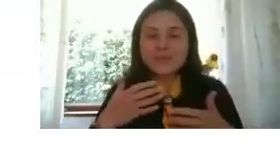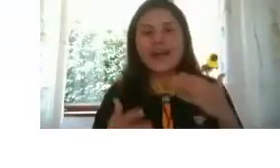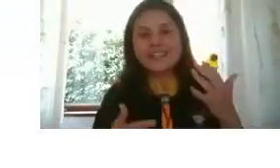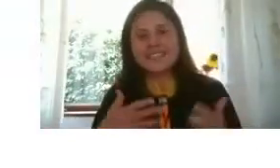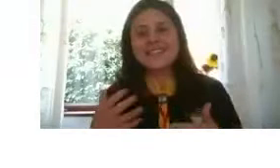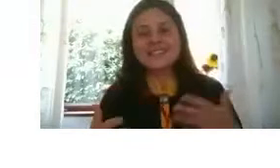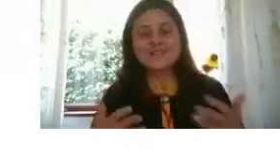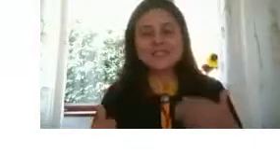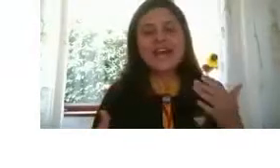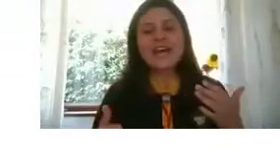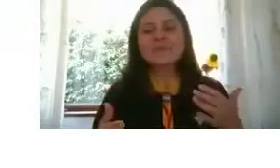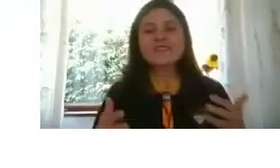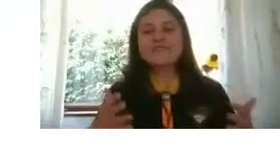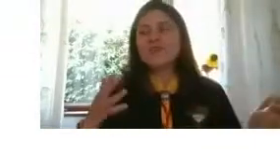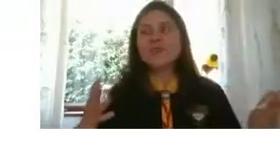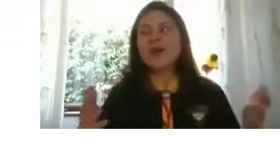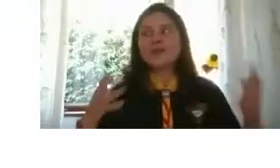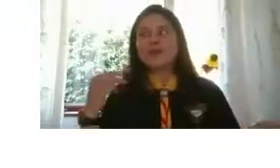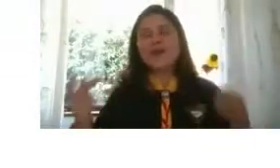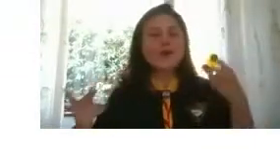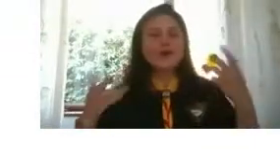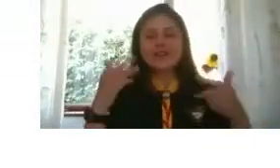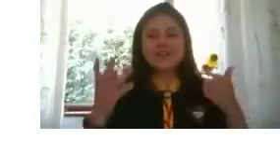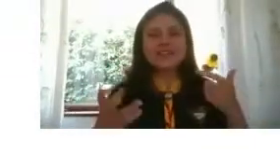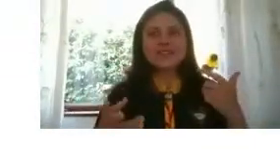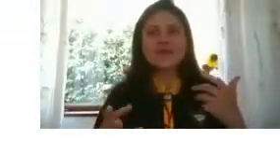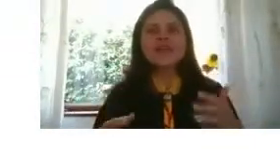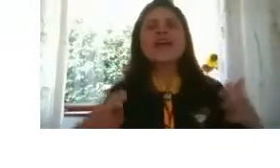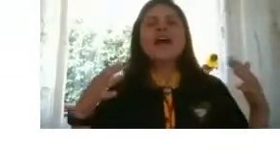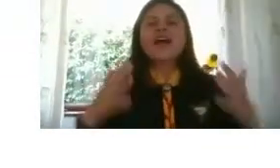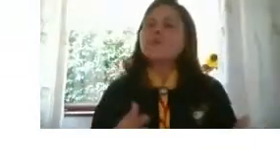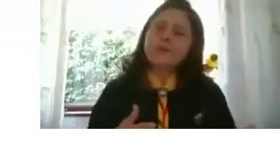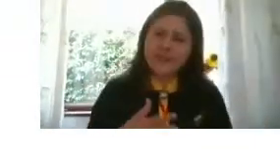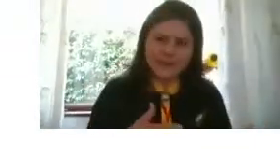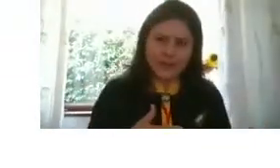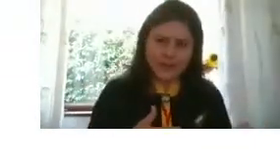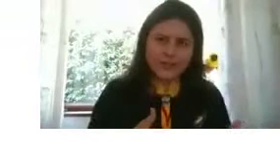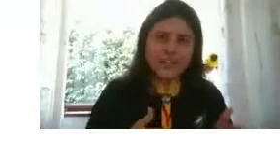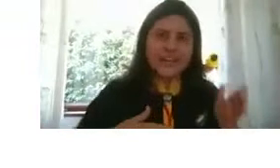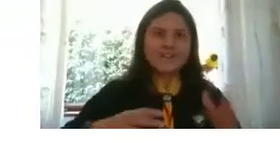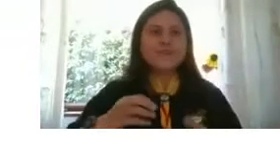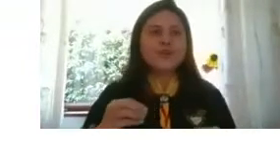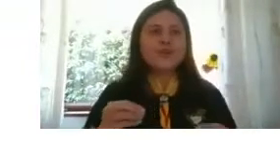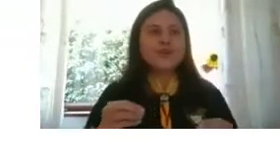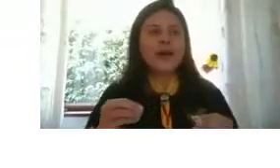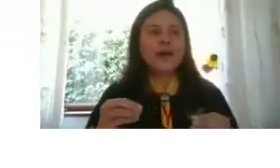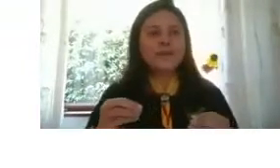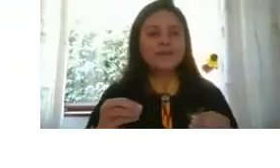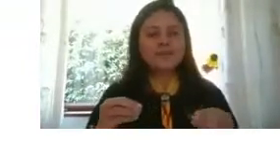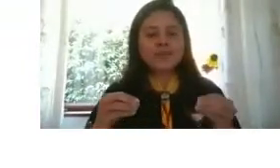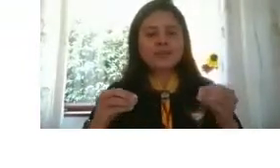keep practicing. And sometimes if you are on your own or you're thinking something, it will be very good if you,